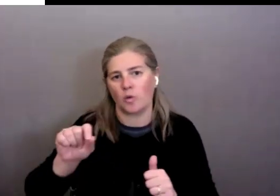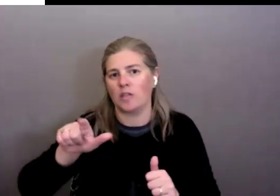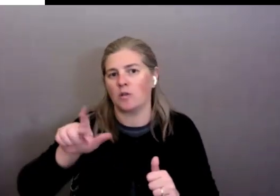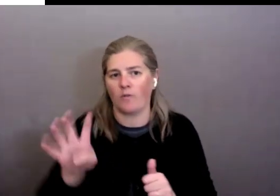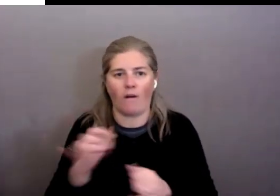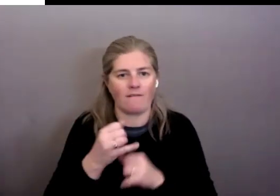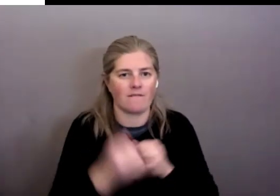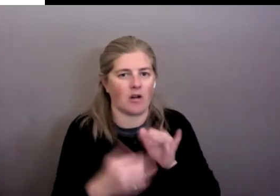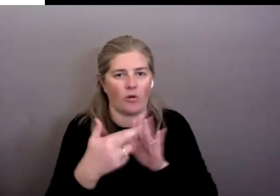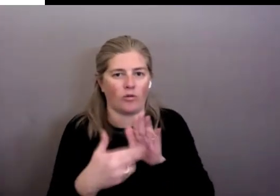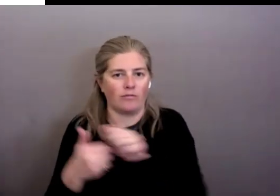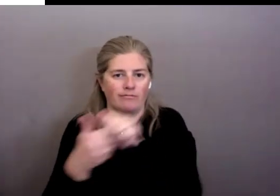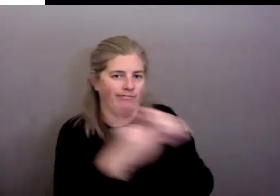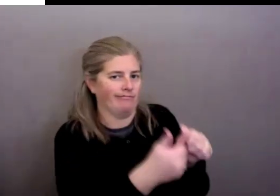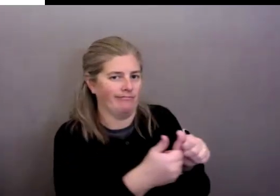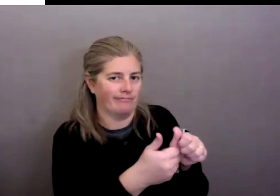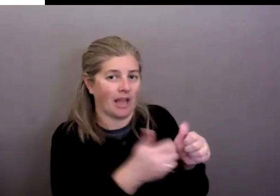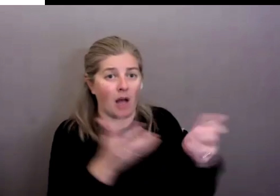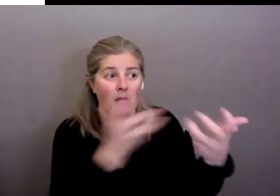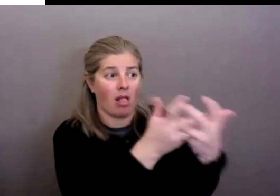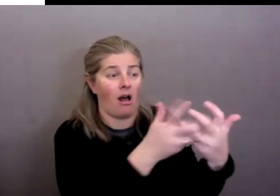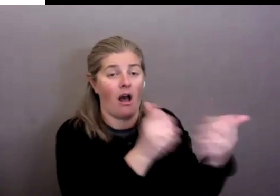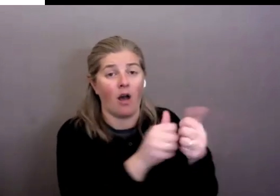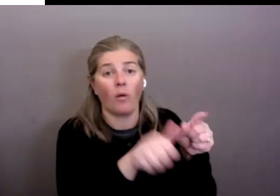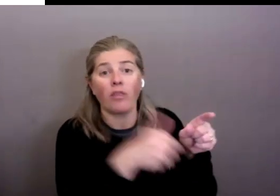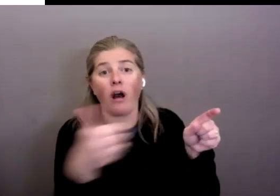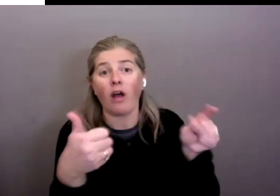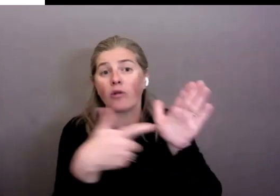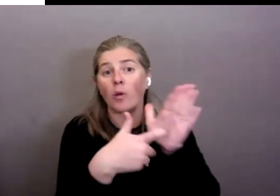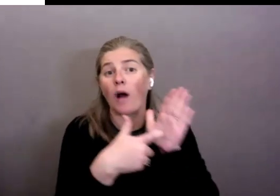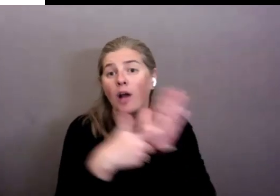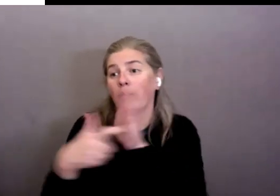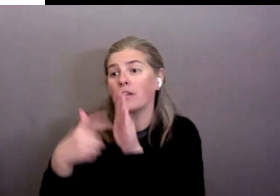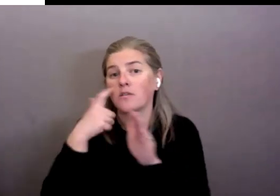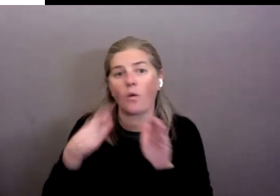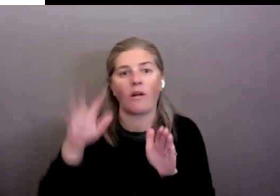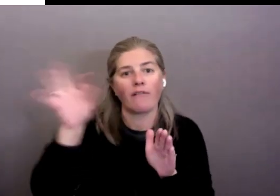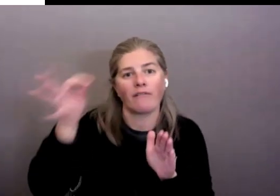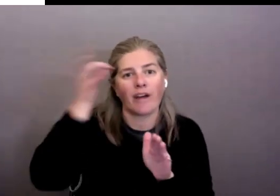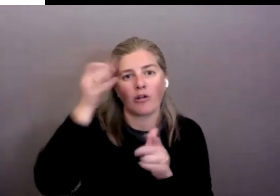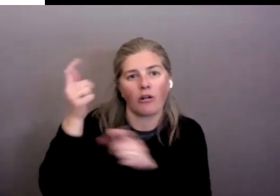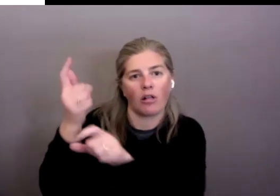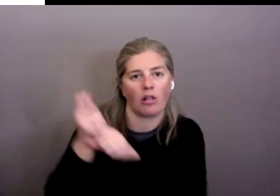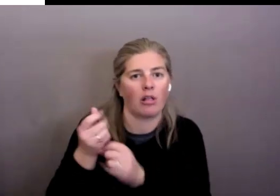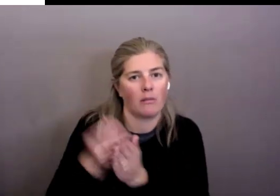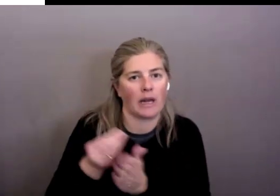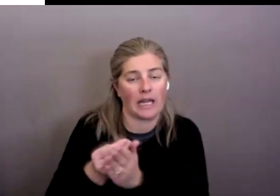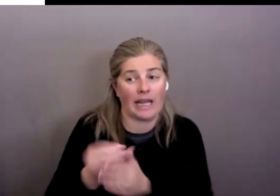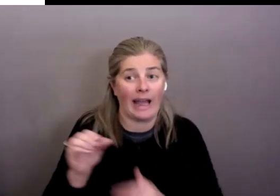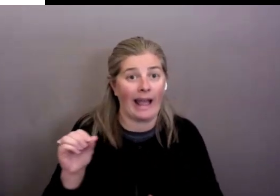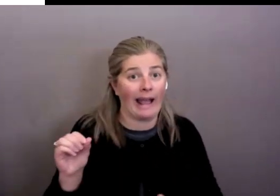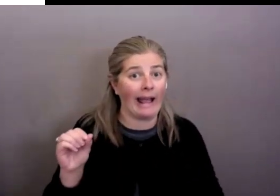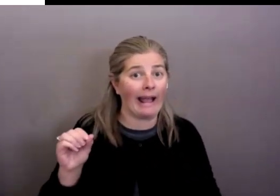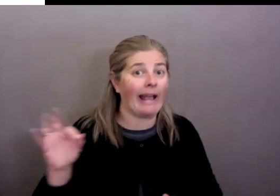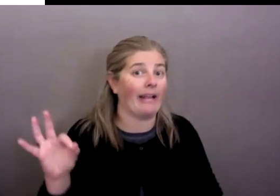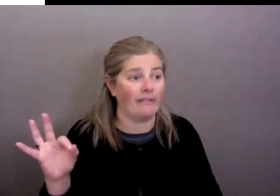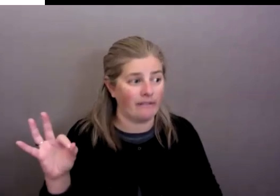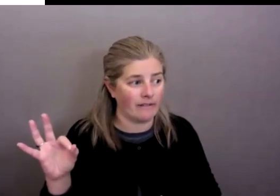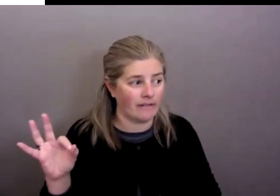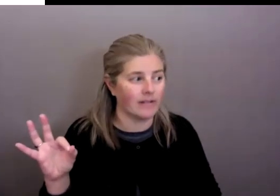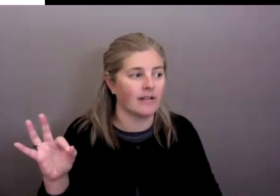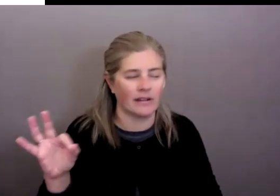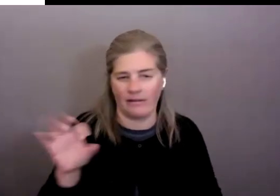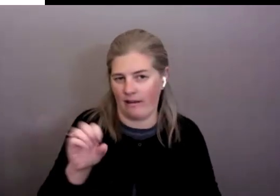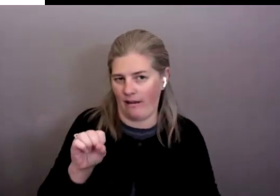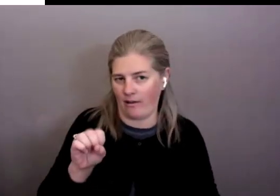rule and that comply with any other applicable requirements for recipients of federal grants. If the SUA